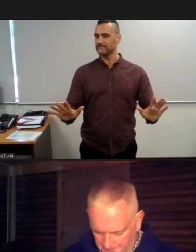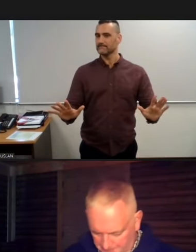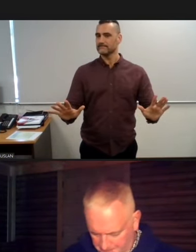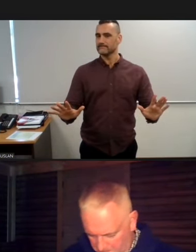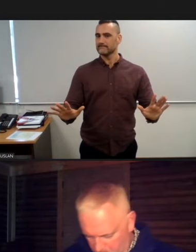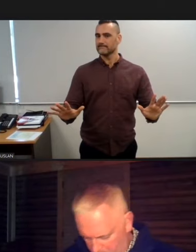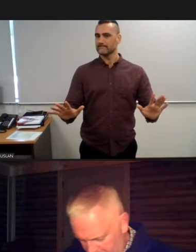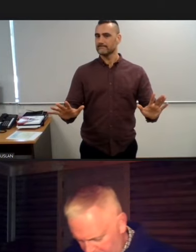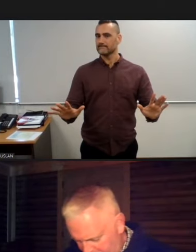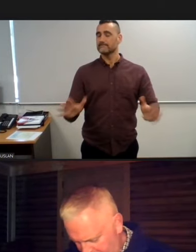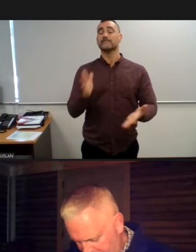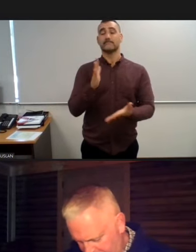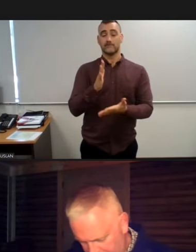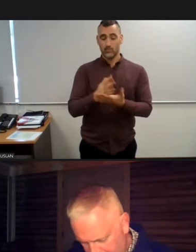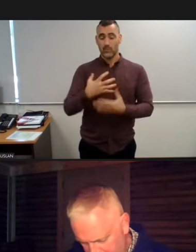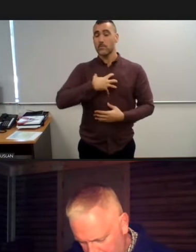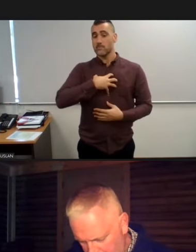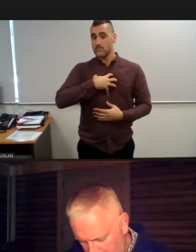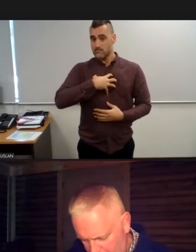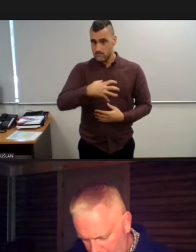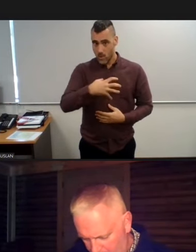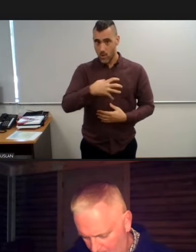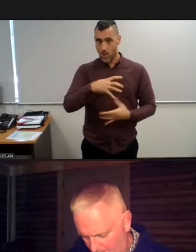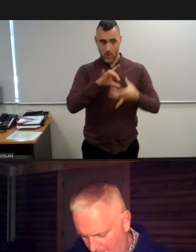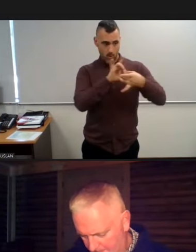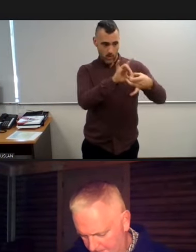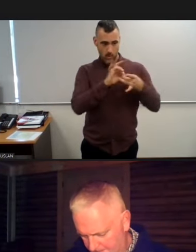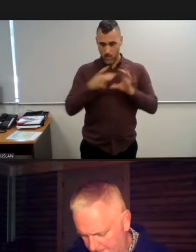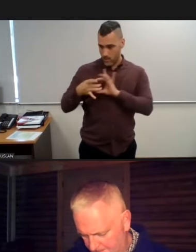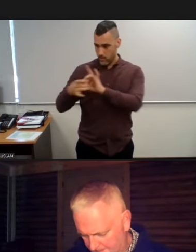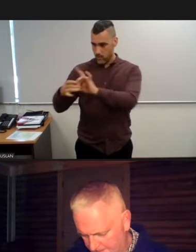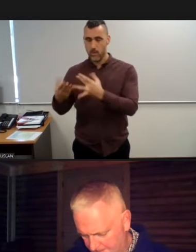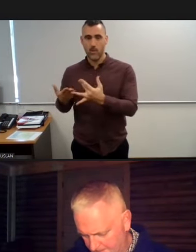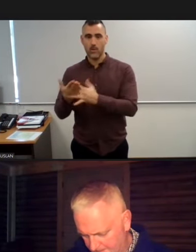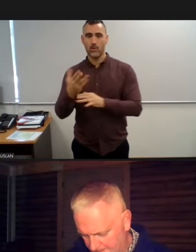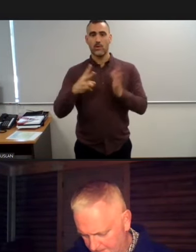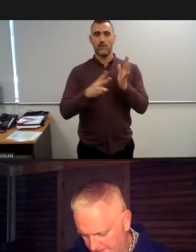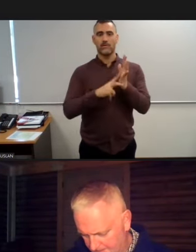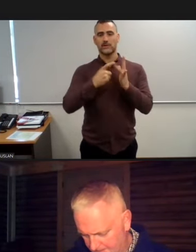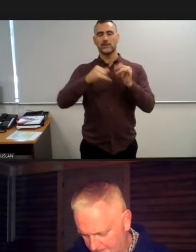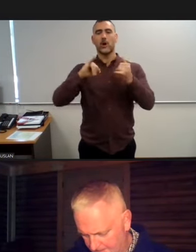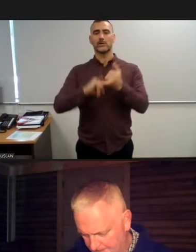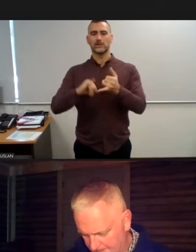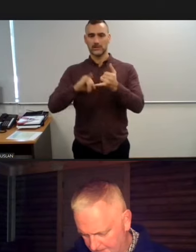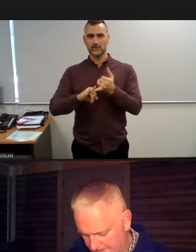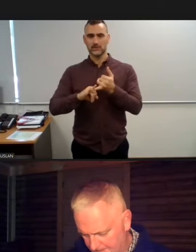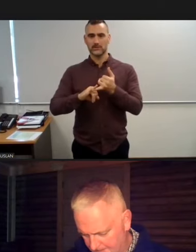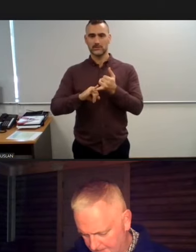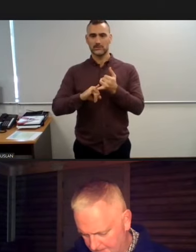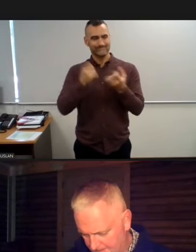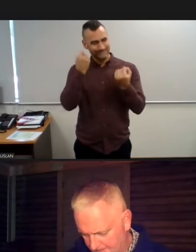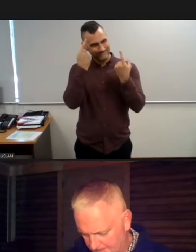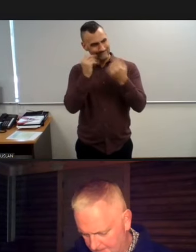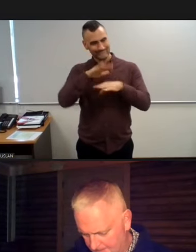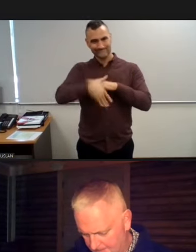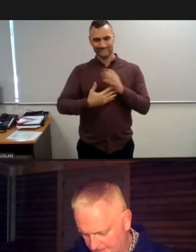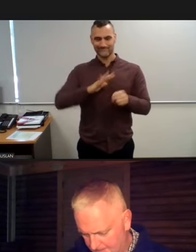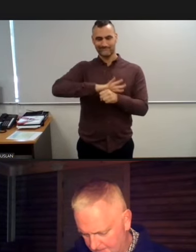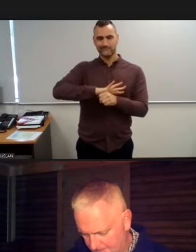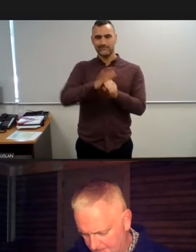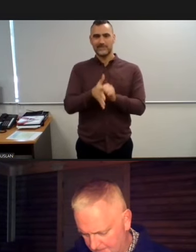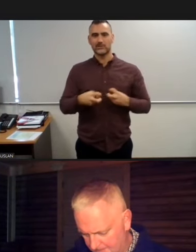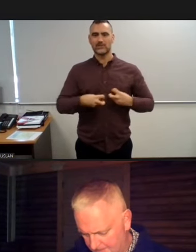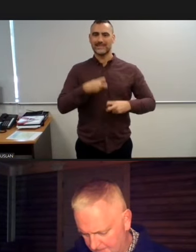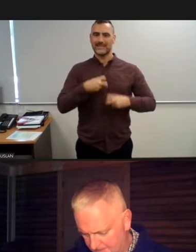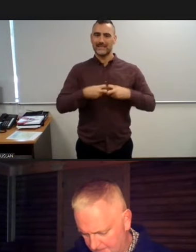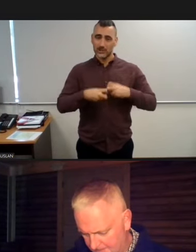more engagement by VCOSS members with the reality of COVID in their organisations and their client groups. Some